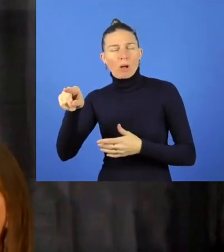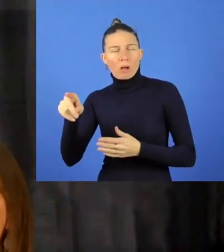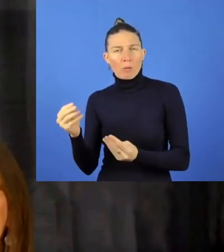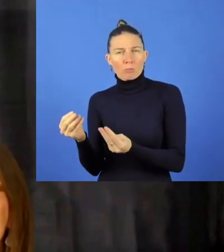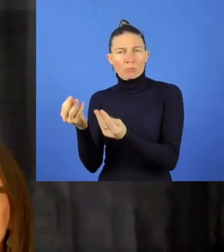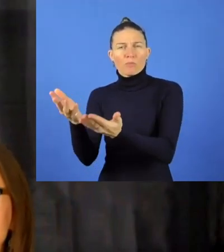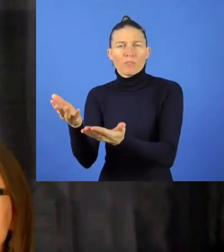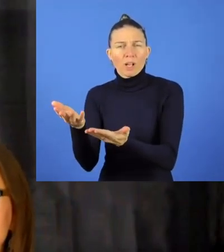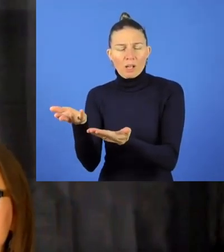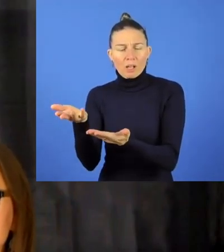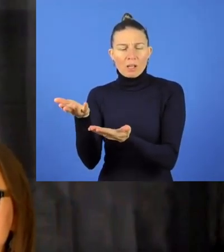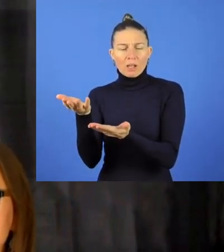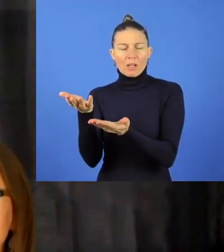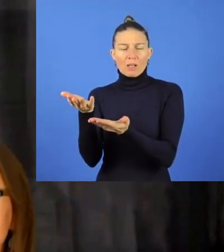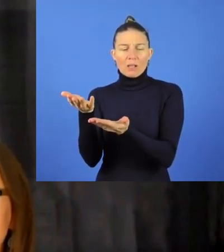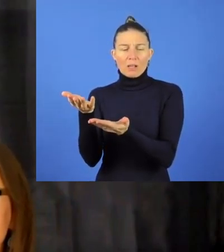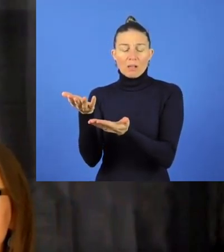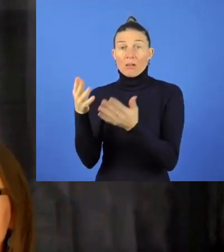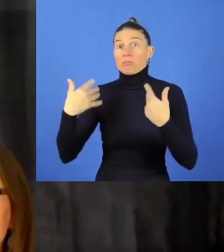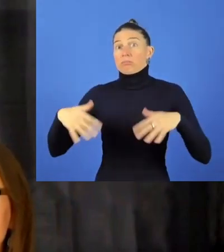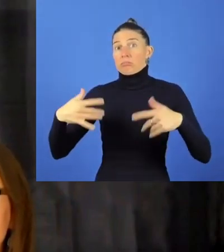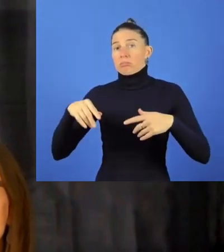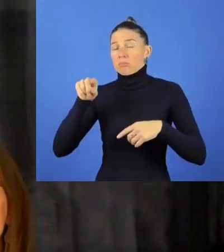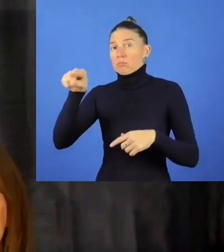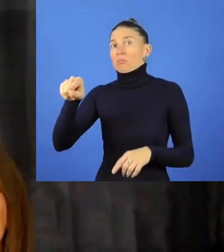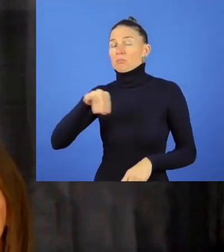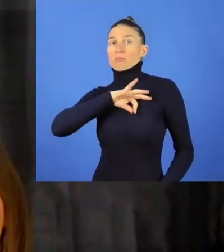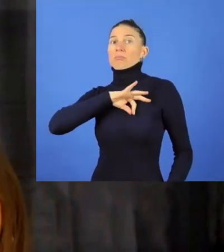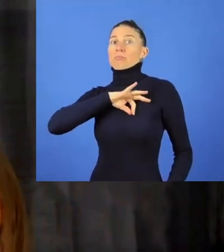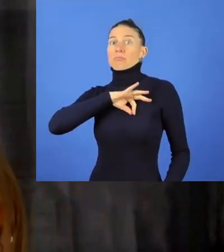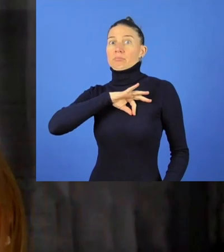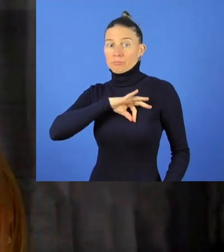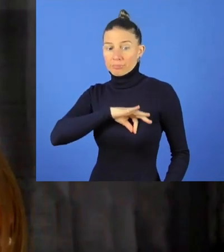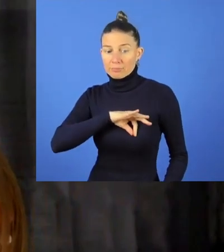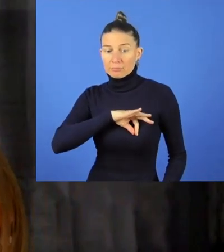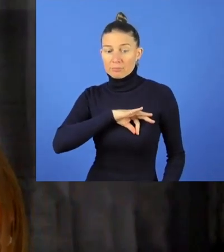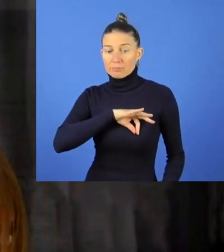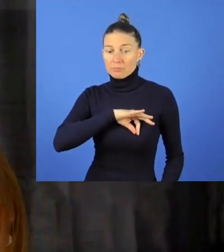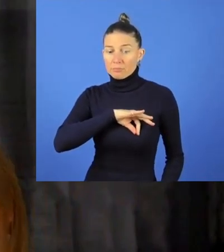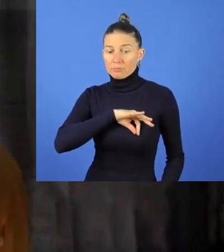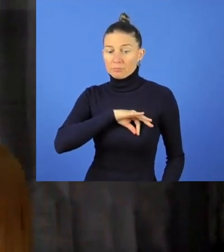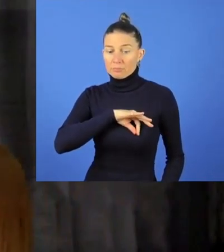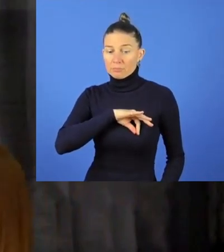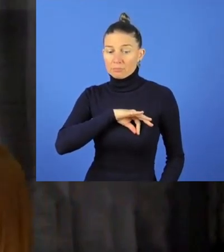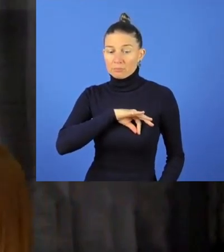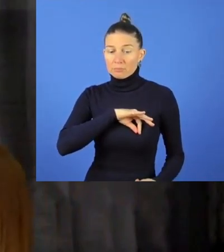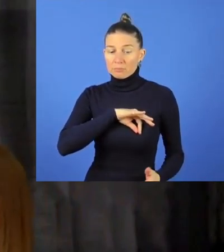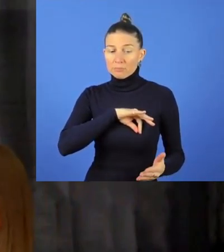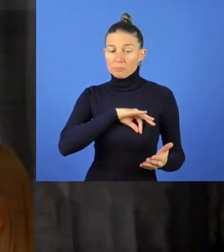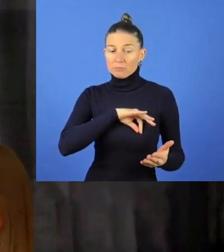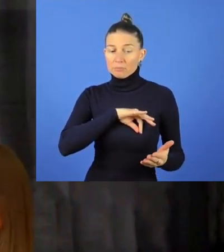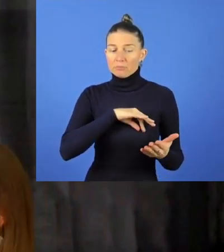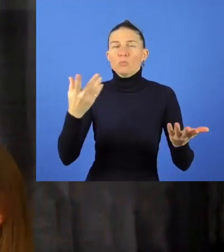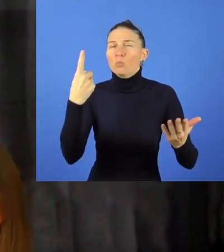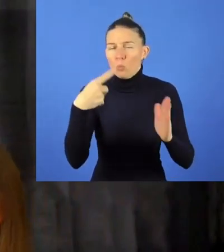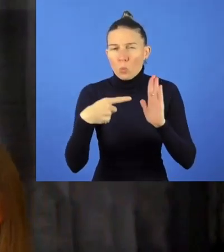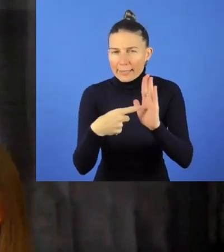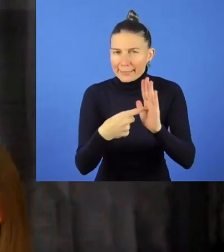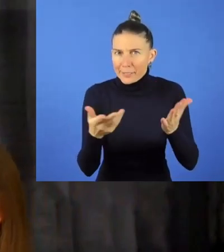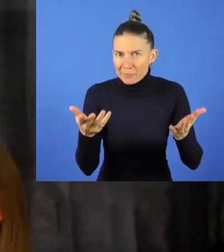things would benefit enormously from AI. Yes. Because just to give you an example,